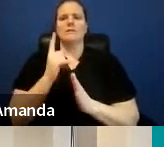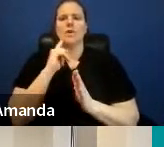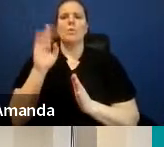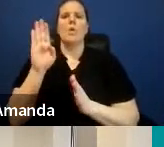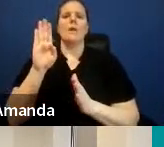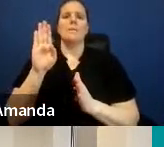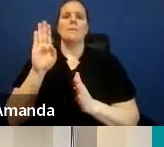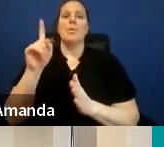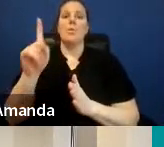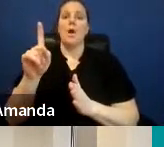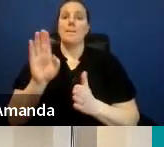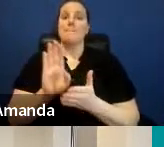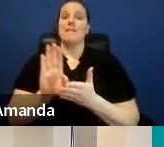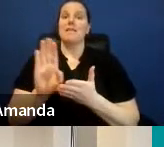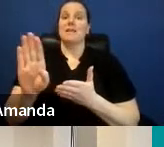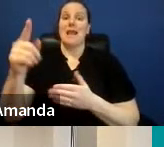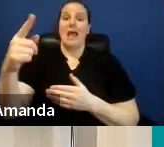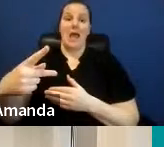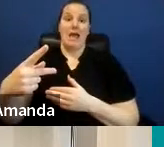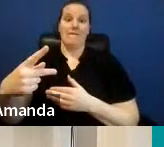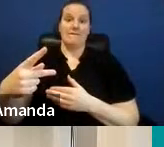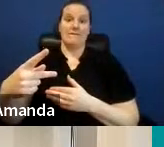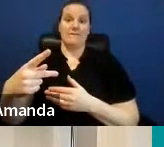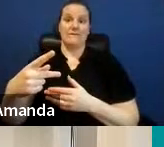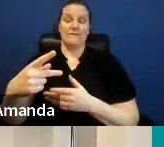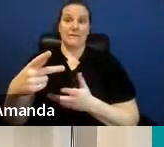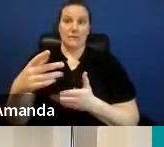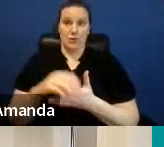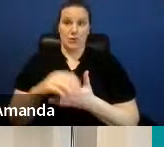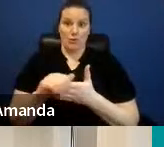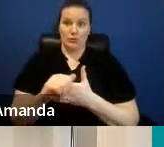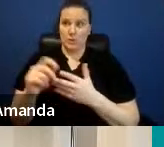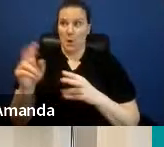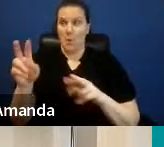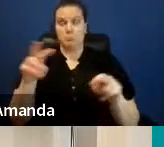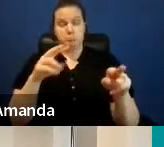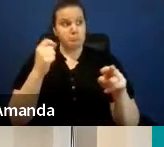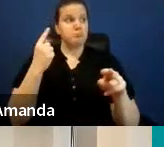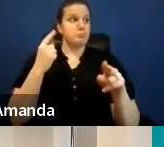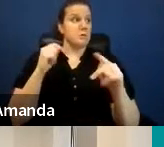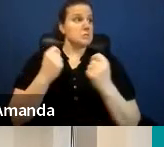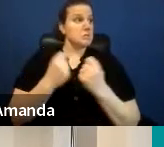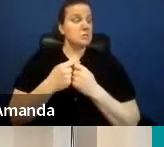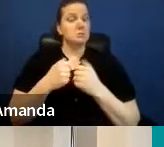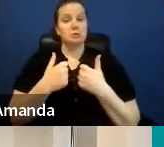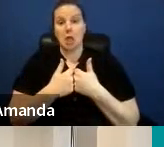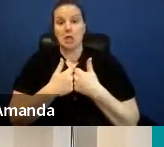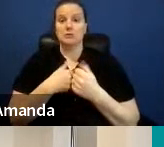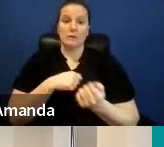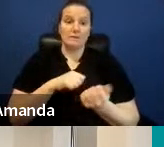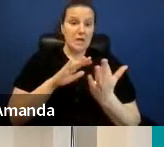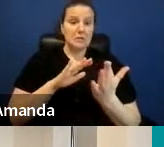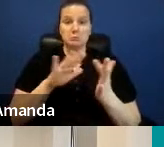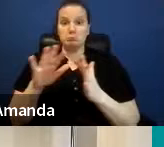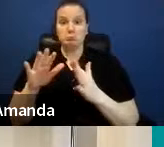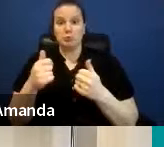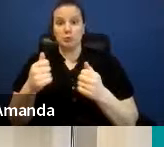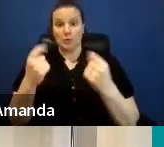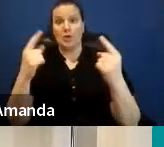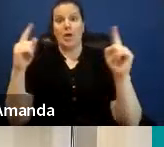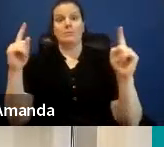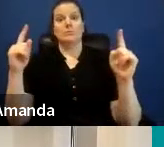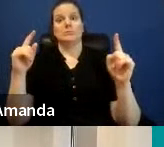billion. So having him have eyes on, meeting the team, understanding the challenges we're facing and what we're trying to